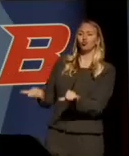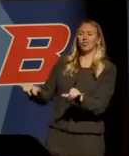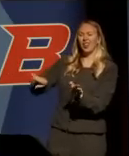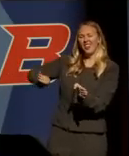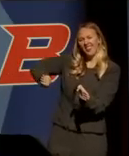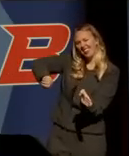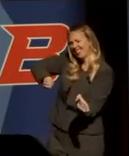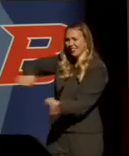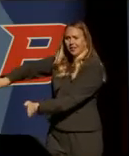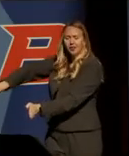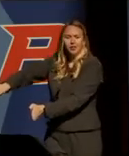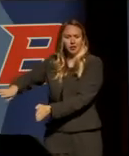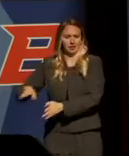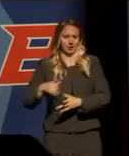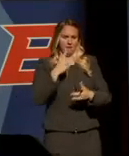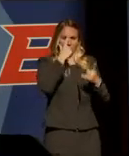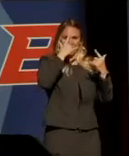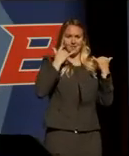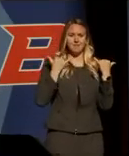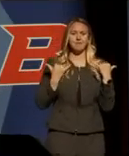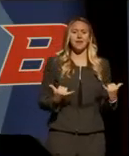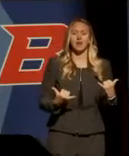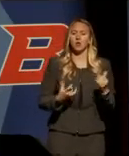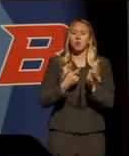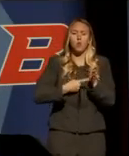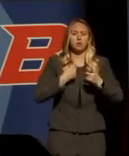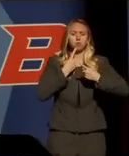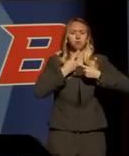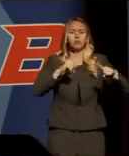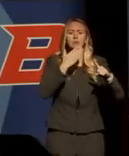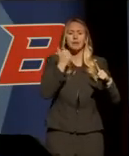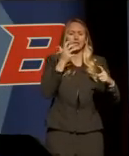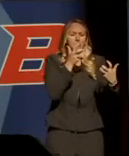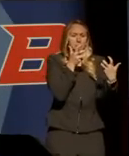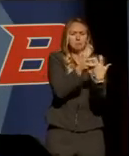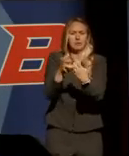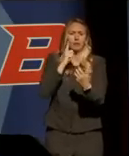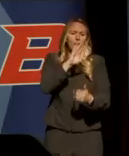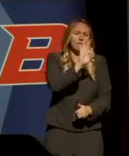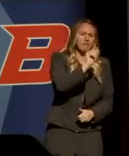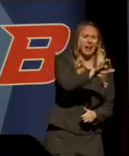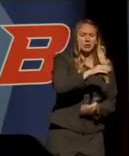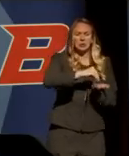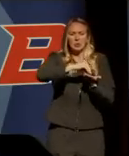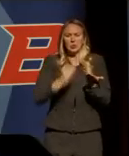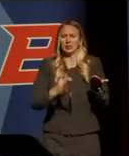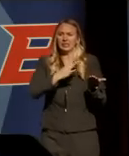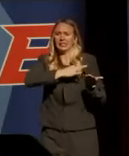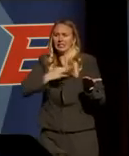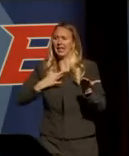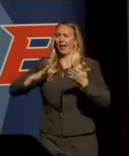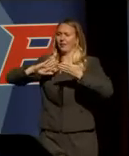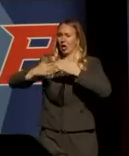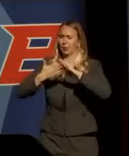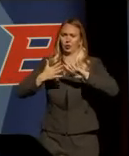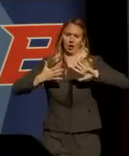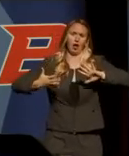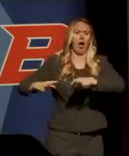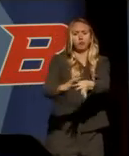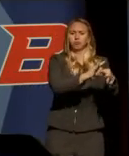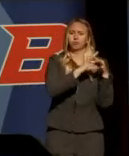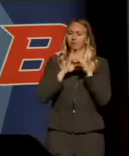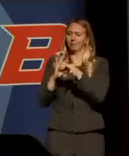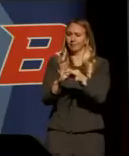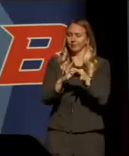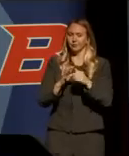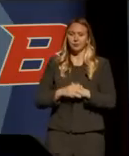what will work best for us, for our students, for our faculty, for our staff, and for our community. And we've done this in a